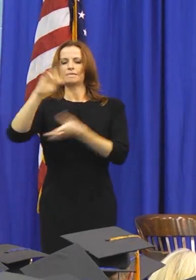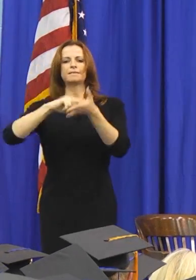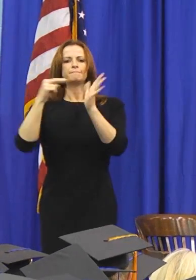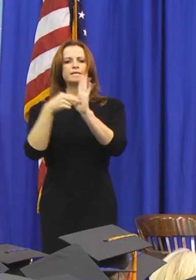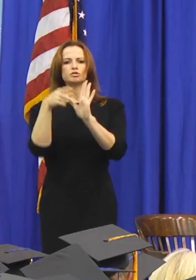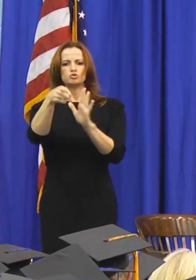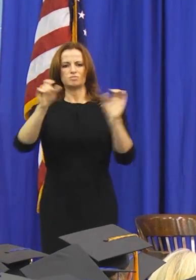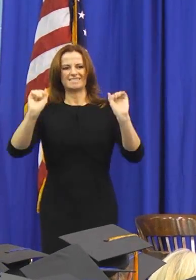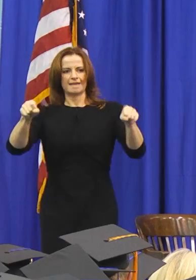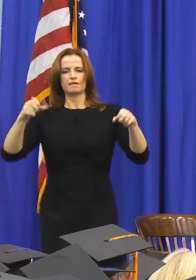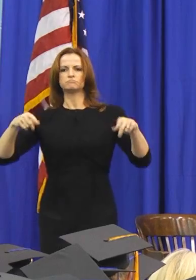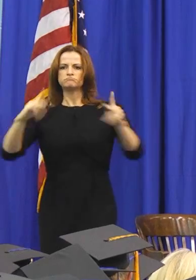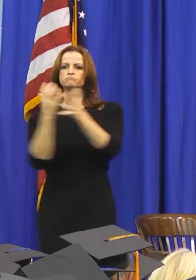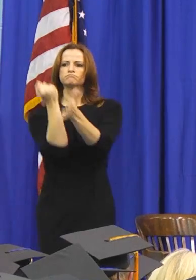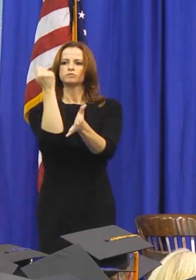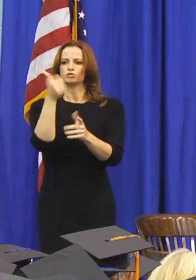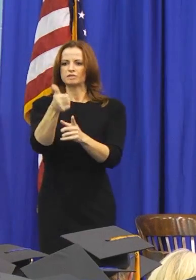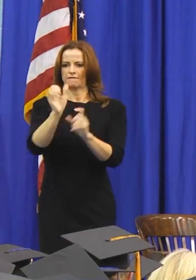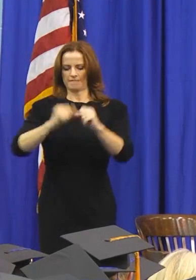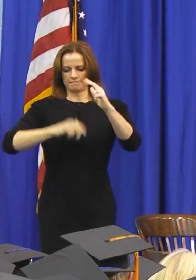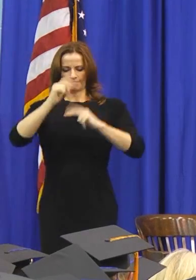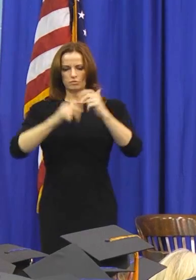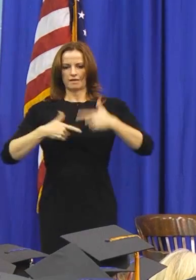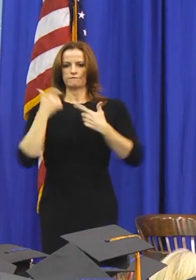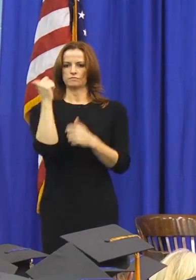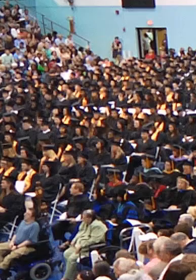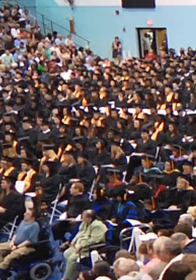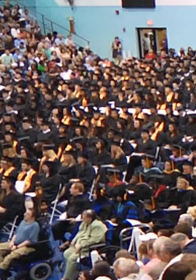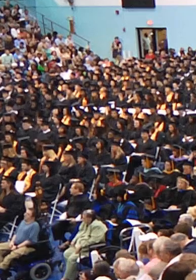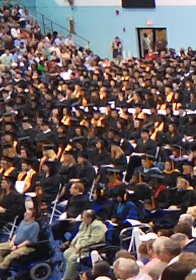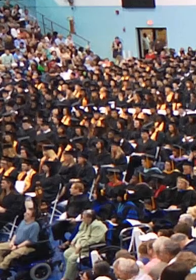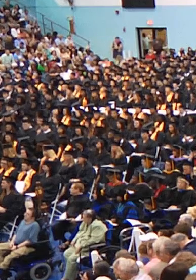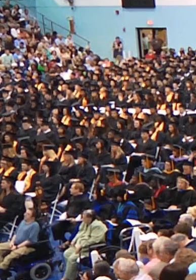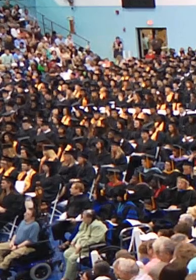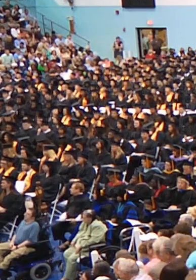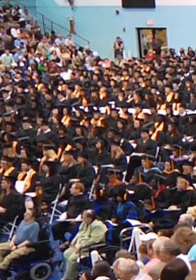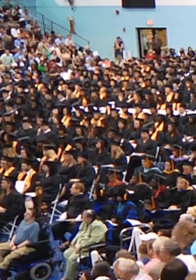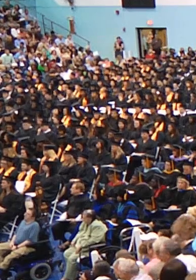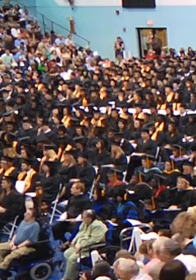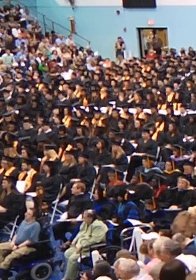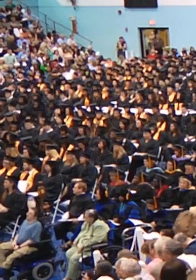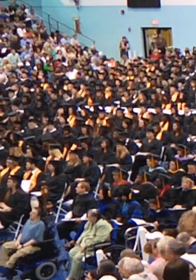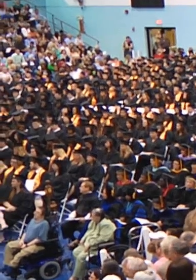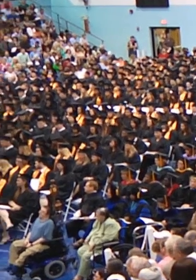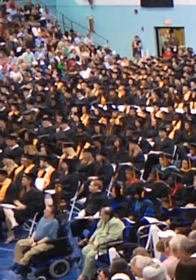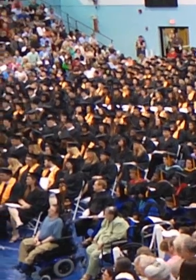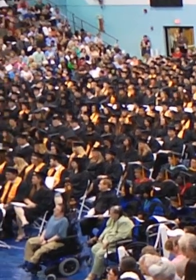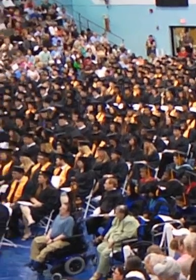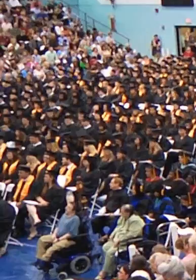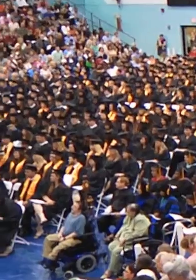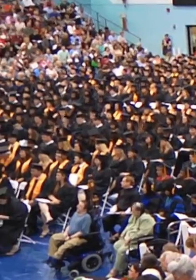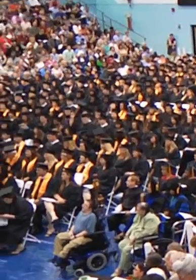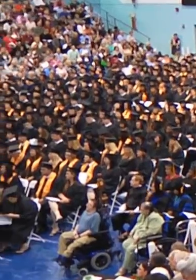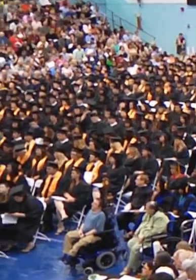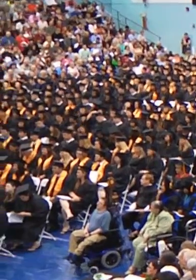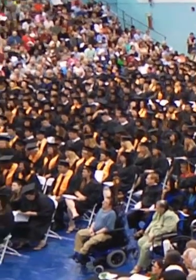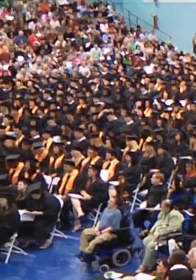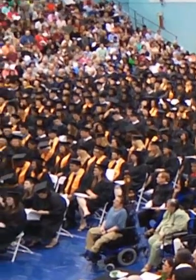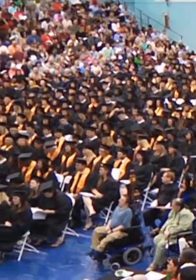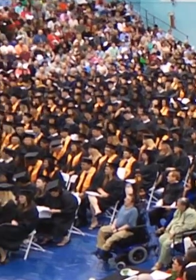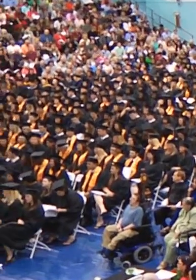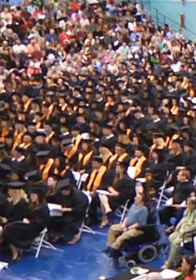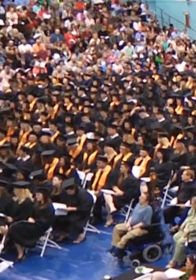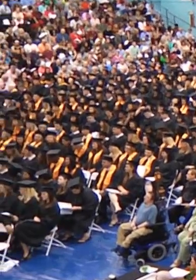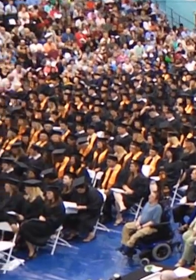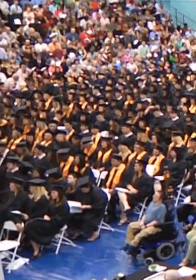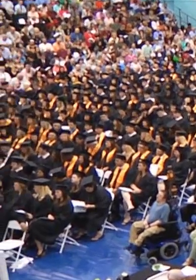an entrepreneurial spirit. Your generation may very well be the generation that makes the decision whether we